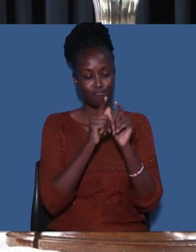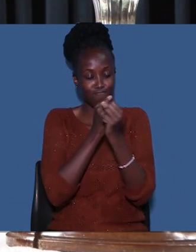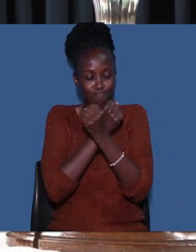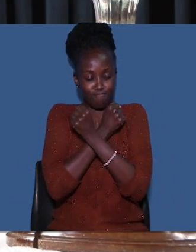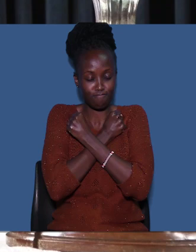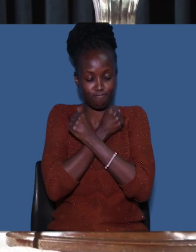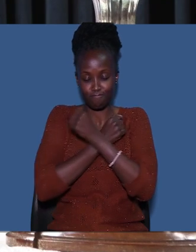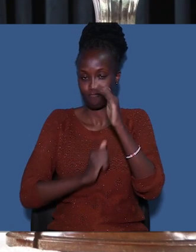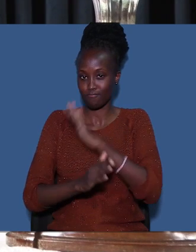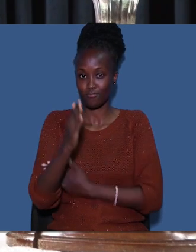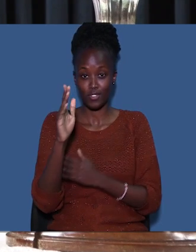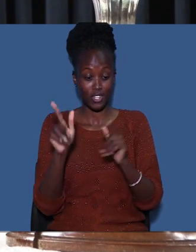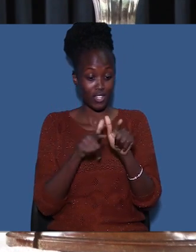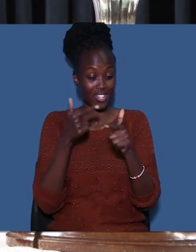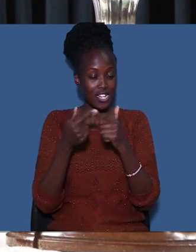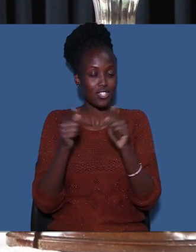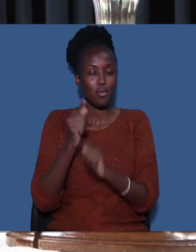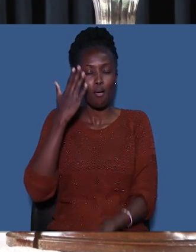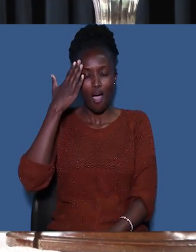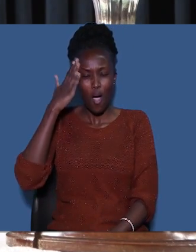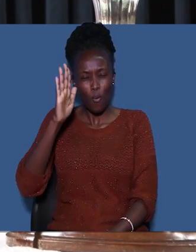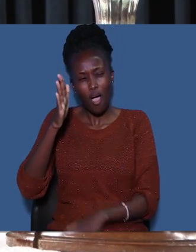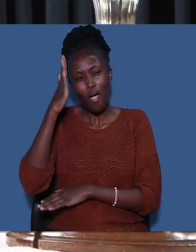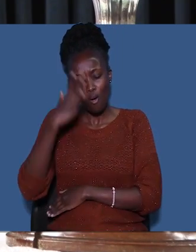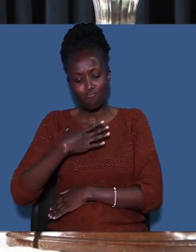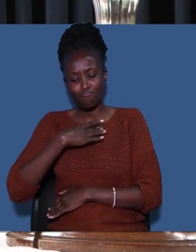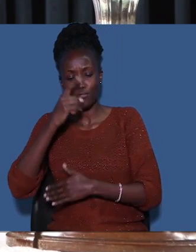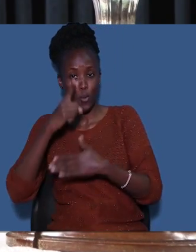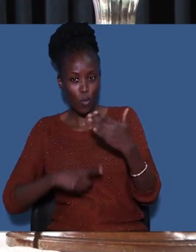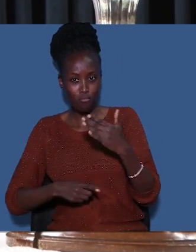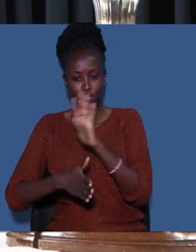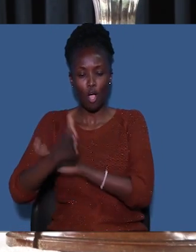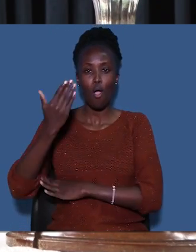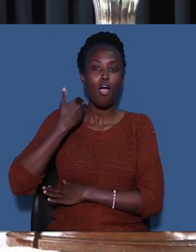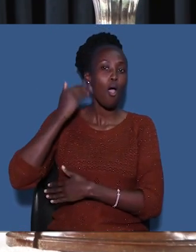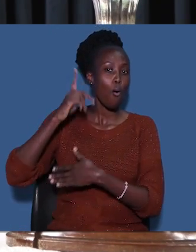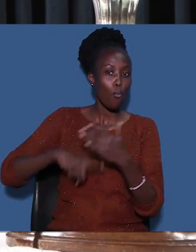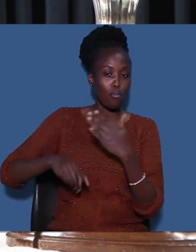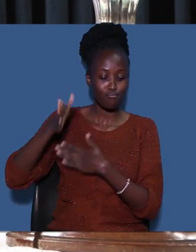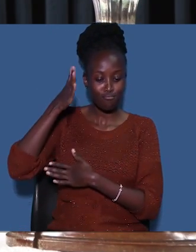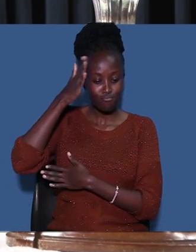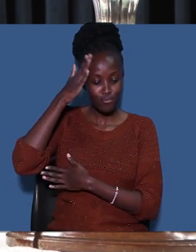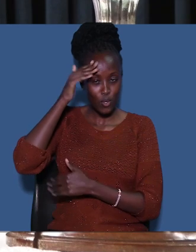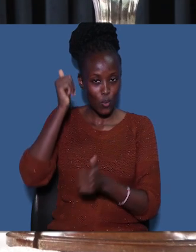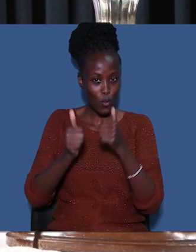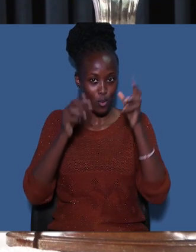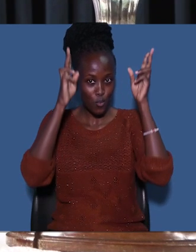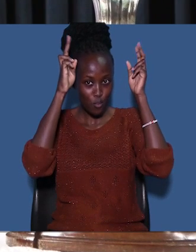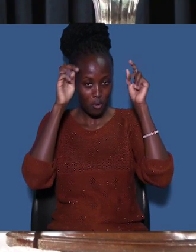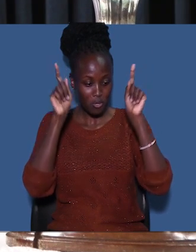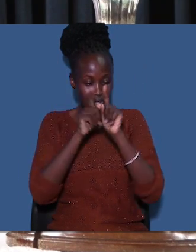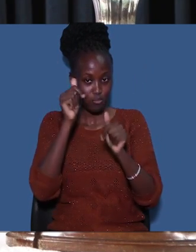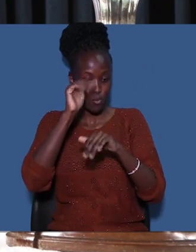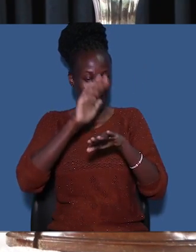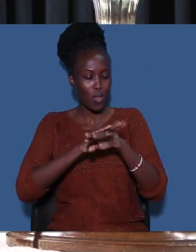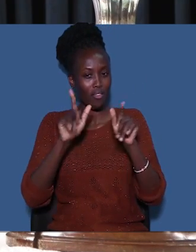should cause us to be aware of what God likes and dislikes, what is evil and good, and it should encourage us to